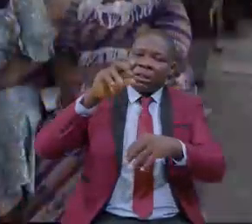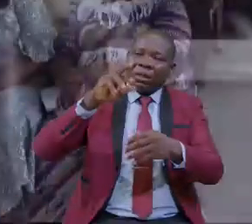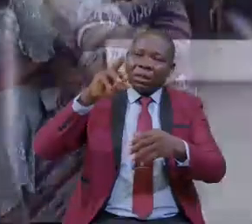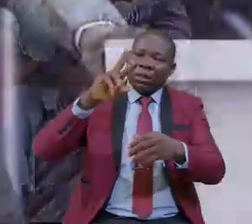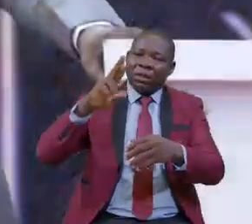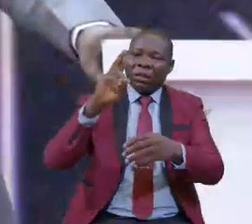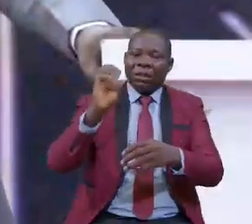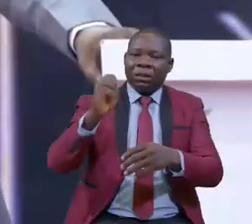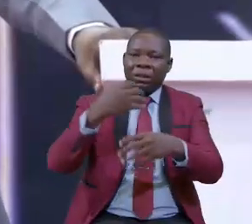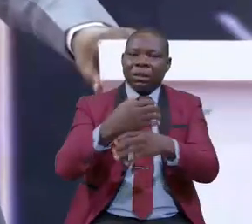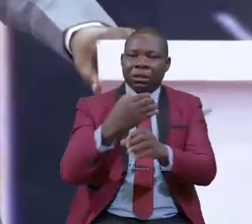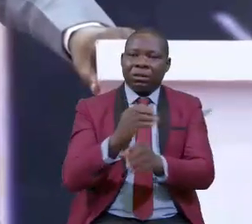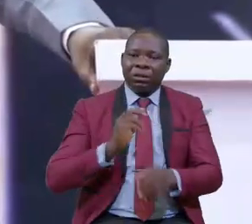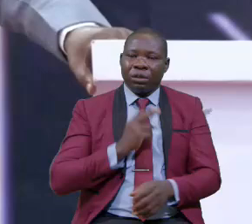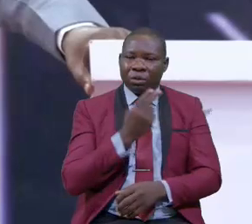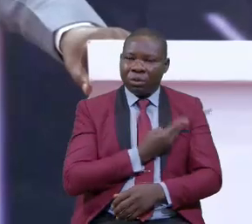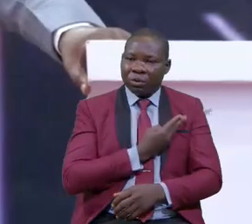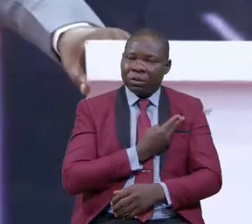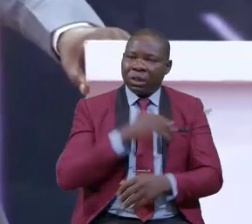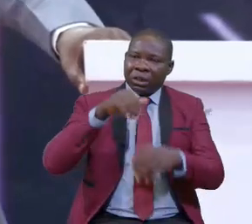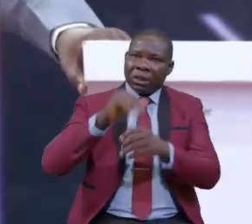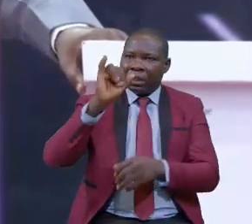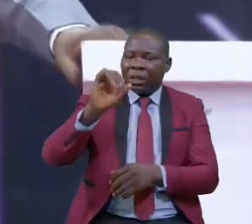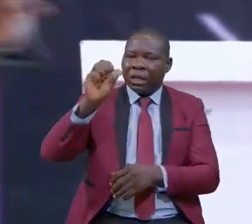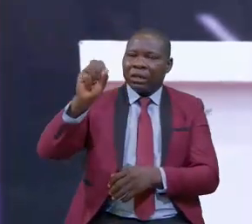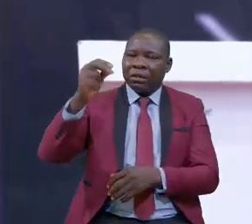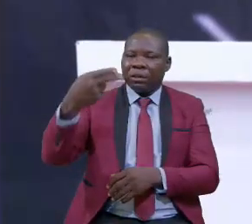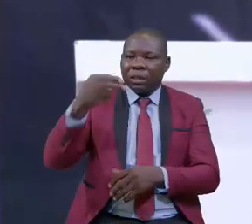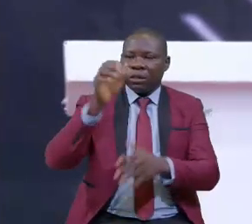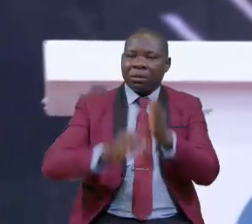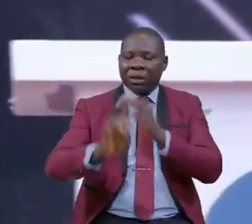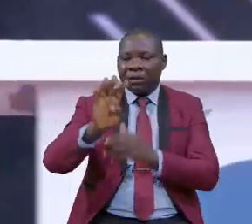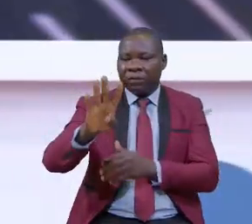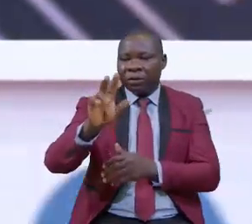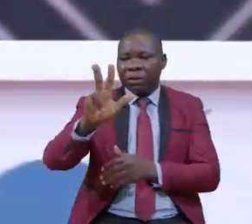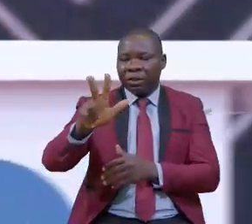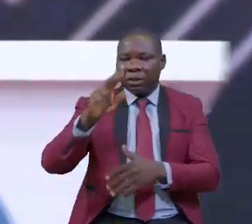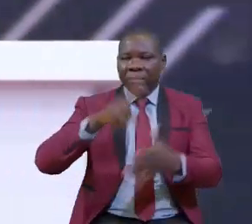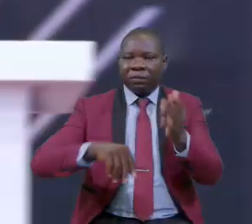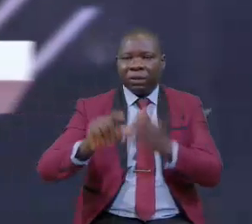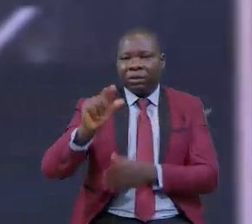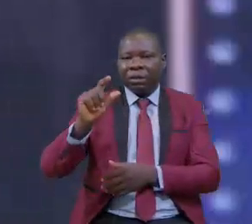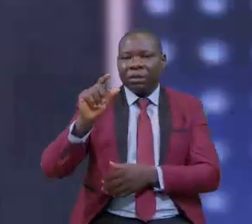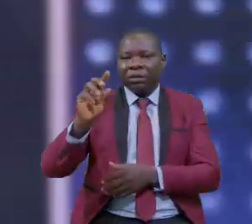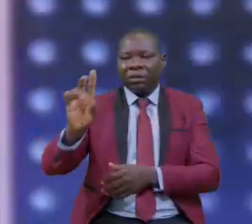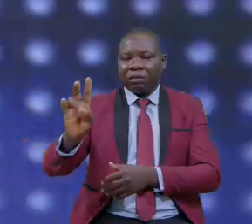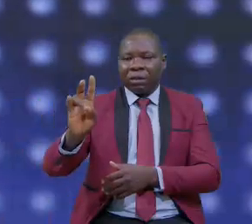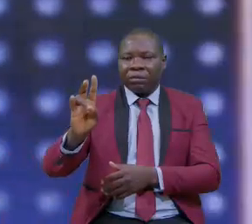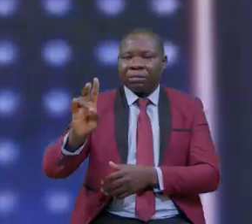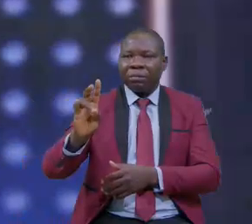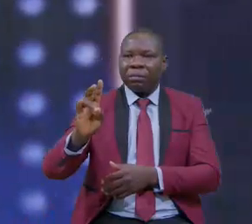at Isaiah chapter 43, and I'm reading from verse 7. It says,